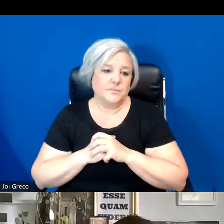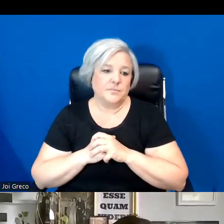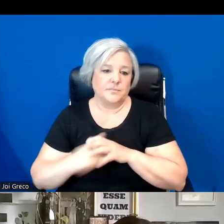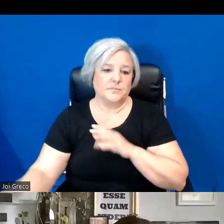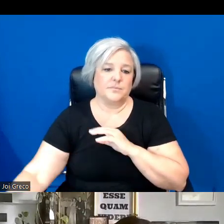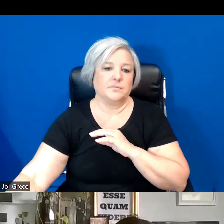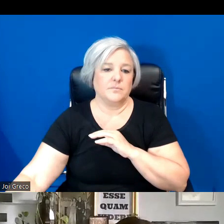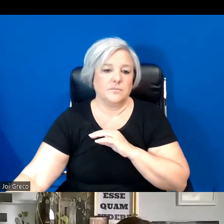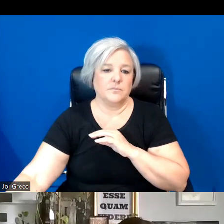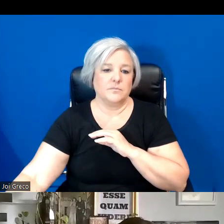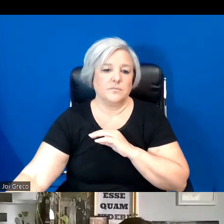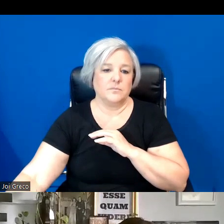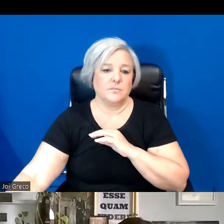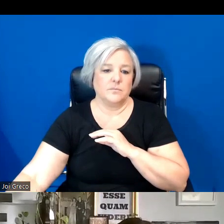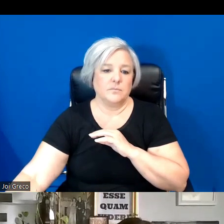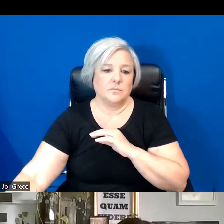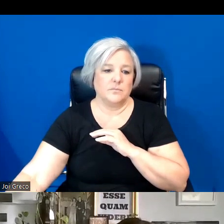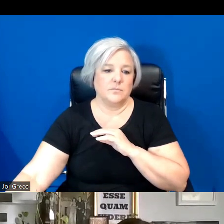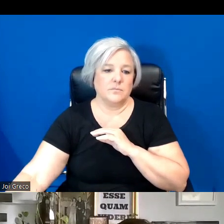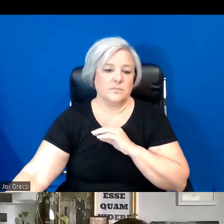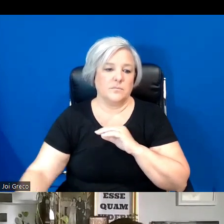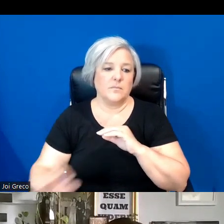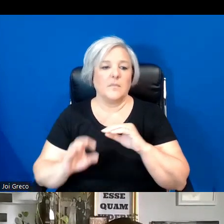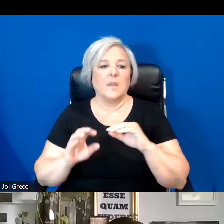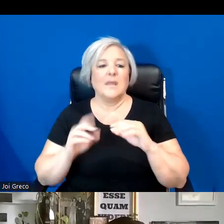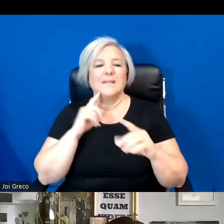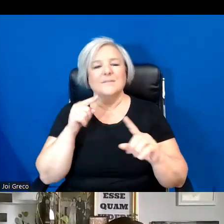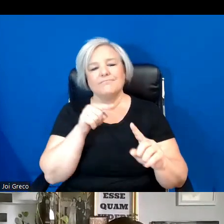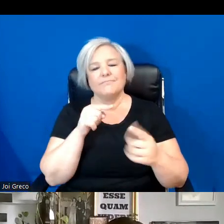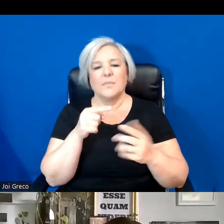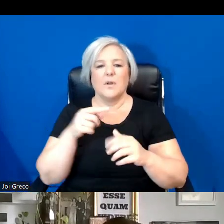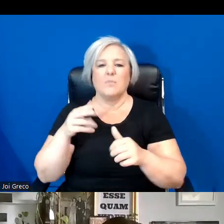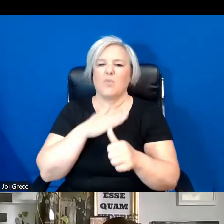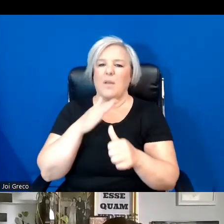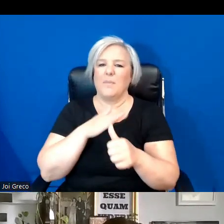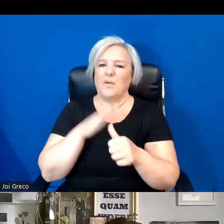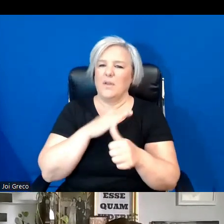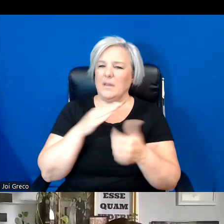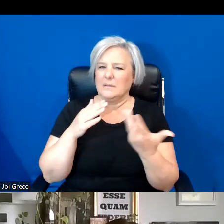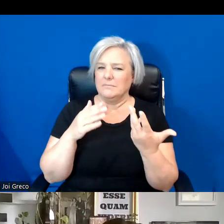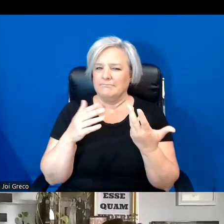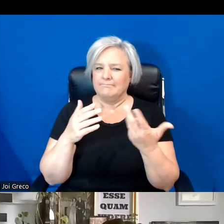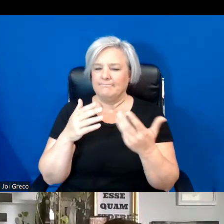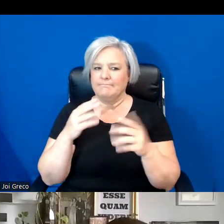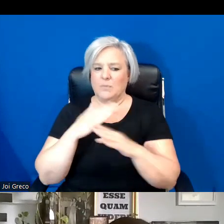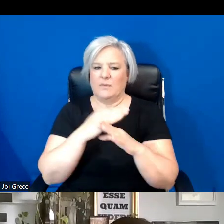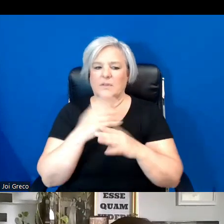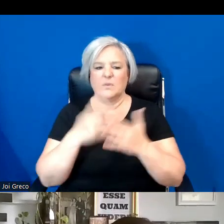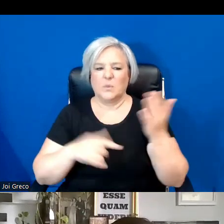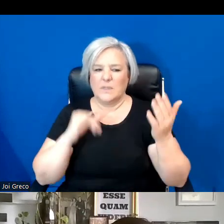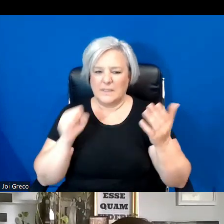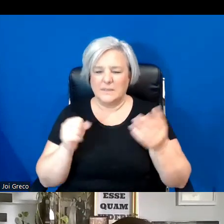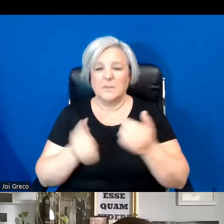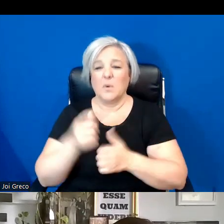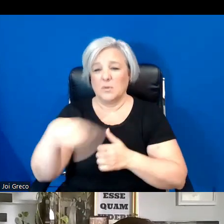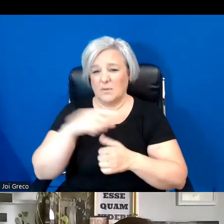Thank you. This is just another way of looking at what primary prevention is. I would imagine some of you may work more